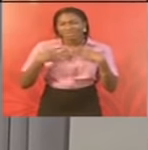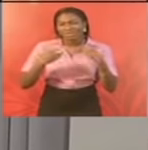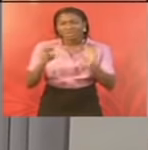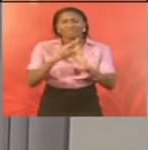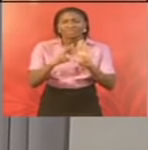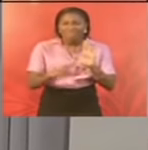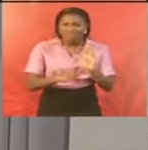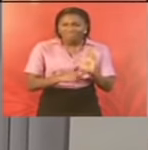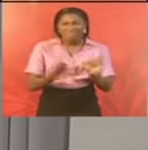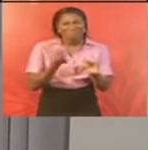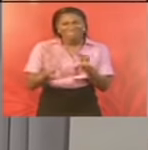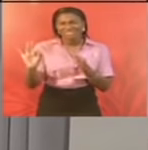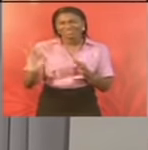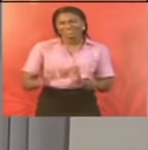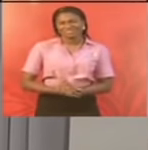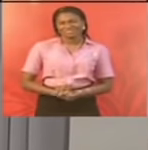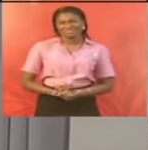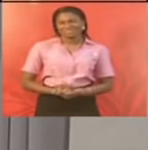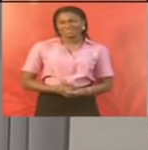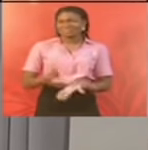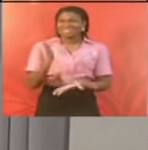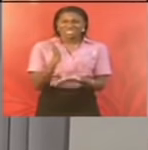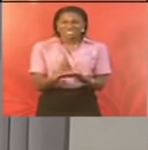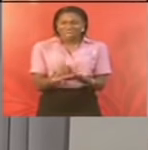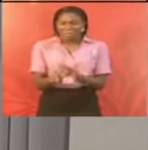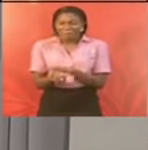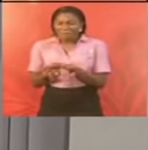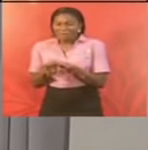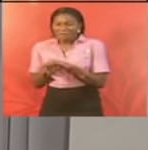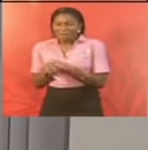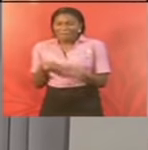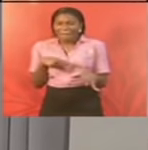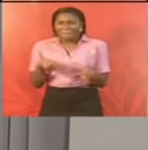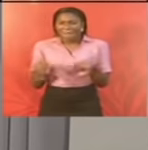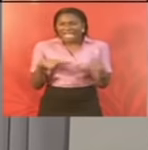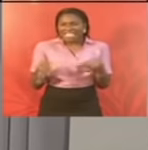regulations, stop having your underground parties.